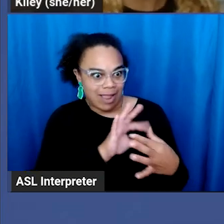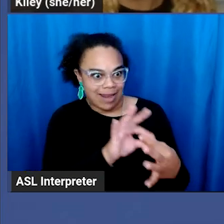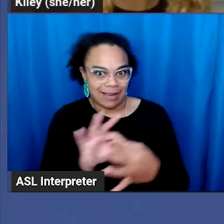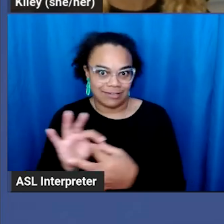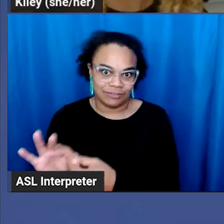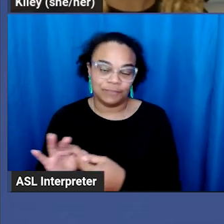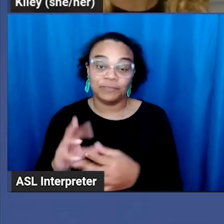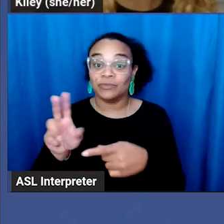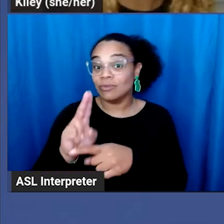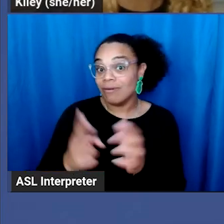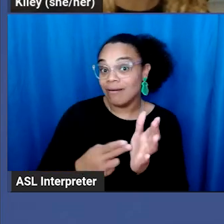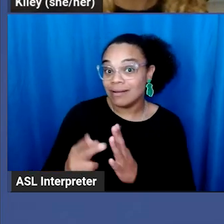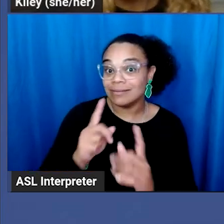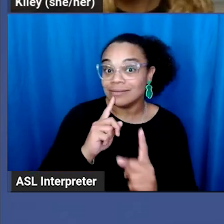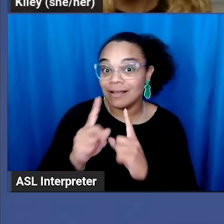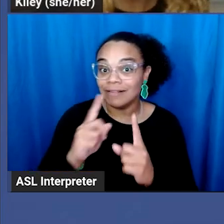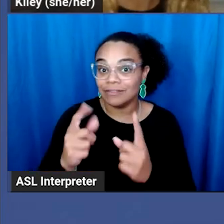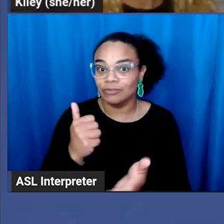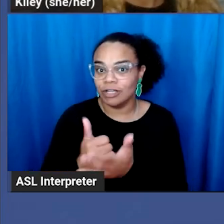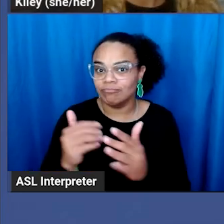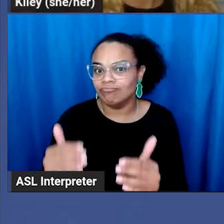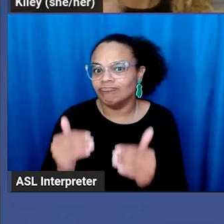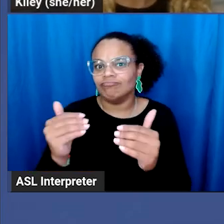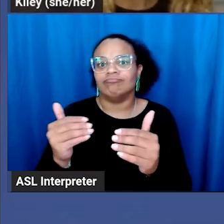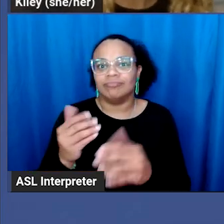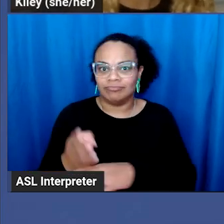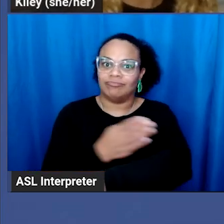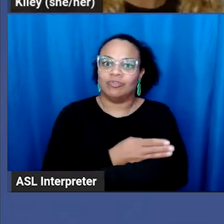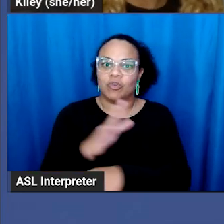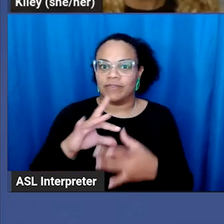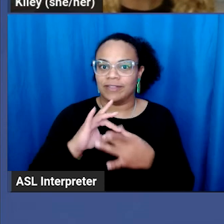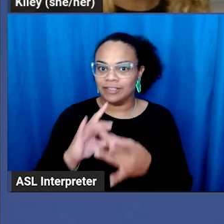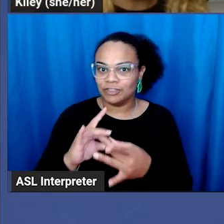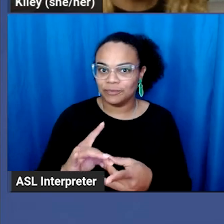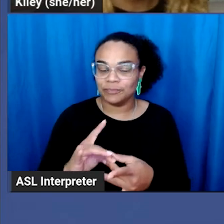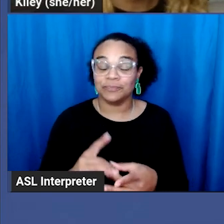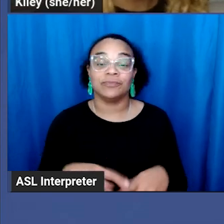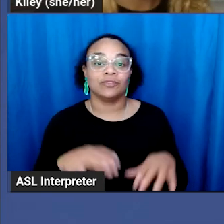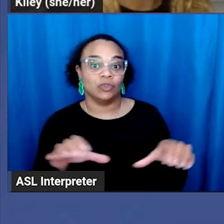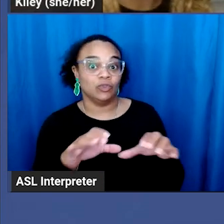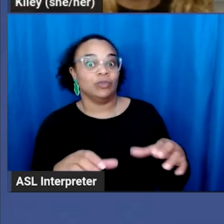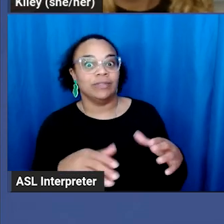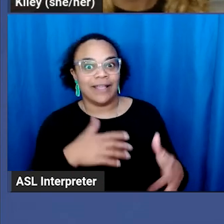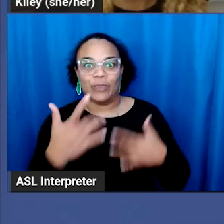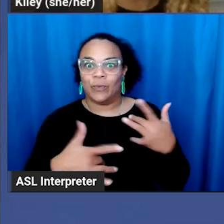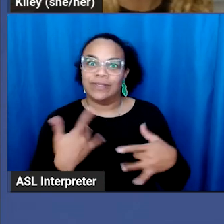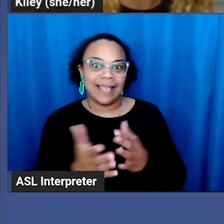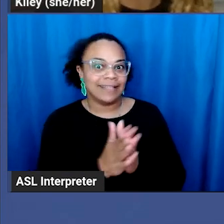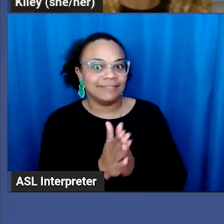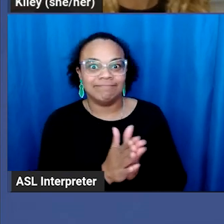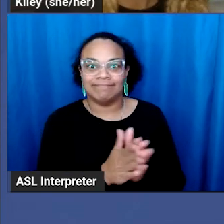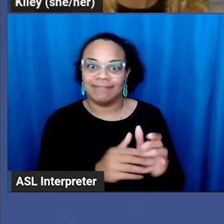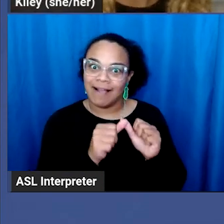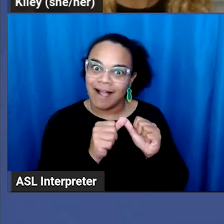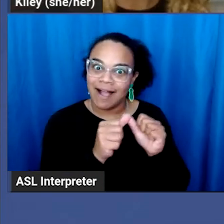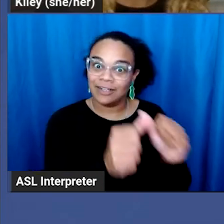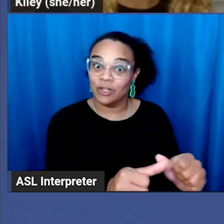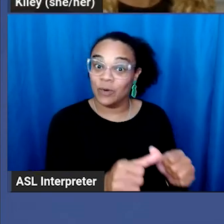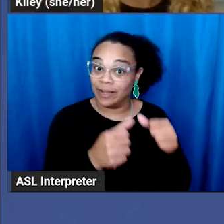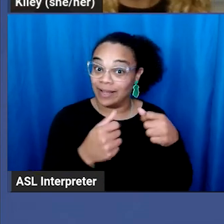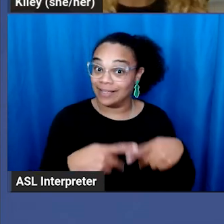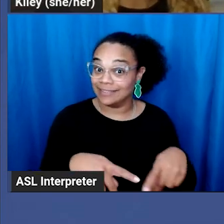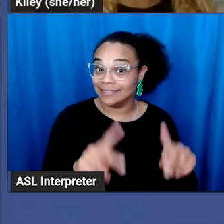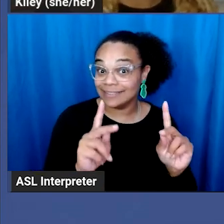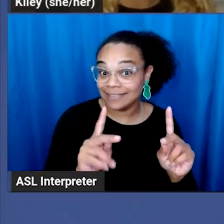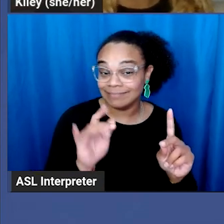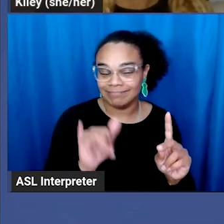honest dialogue to strengthen your relationships. Practice enthusiastic, ongoing, and mutual consent, which again is